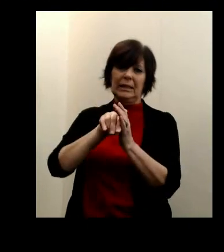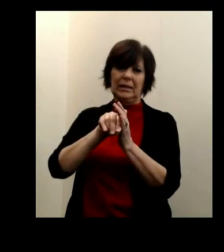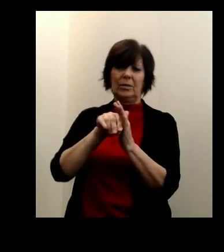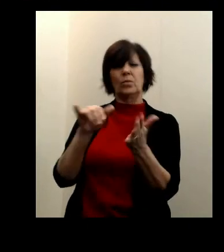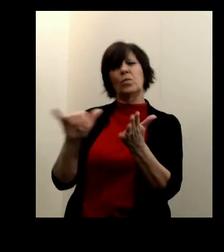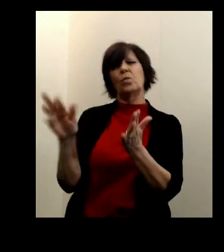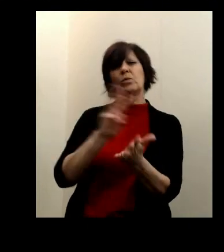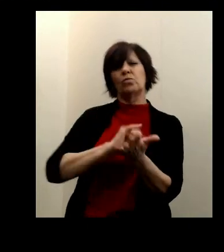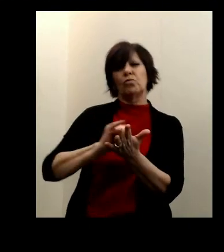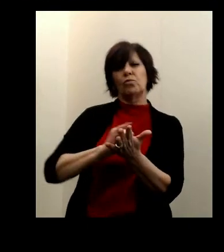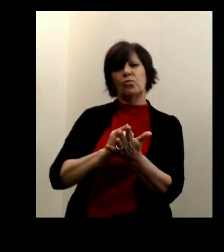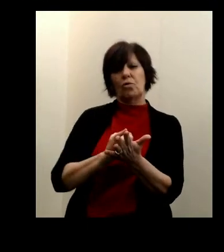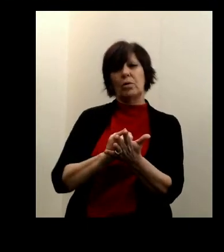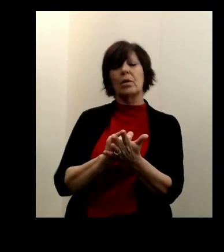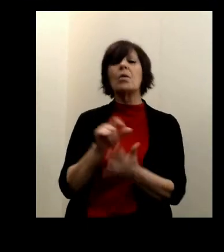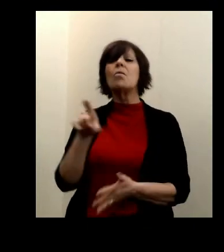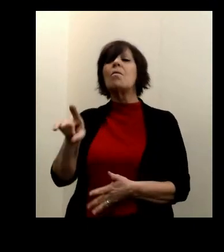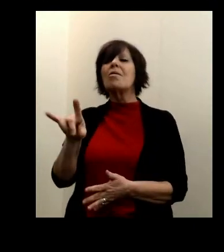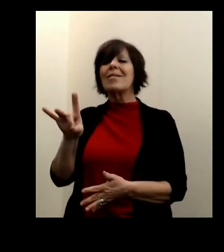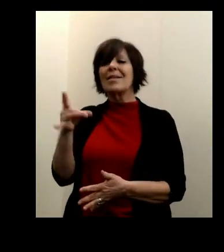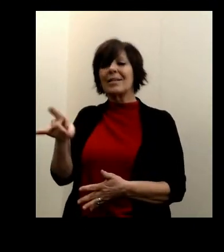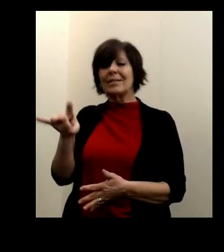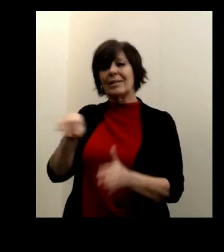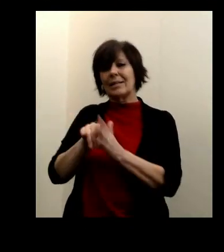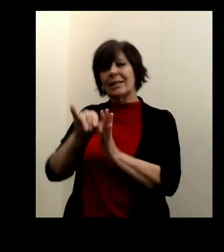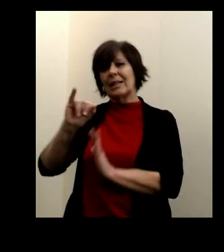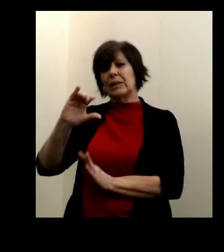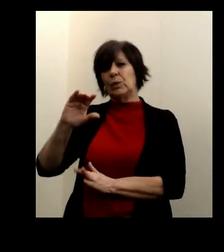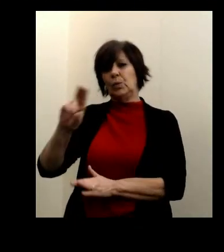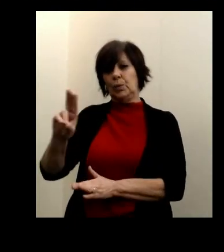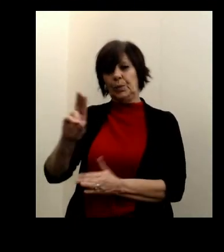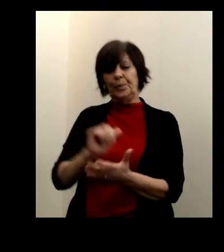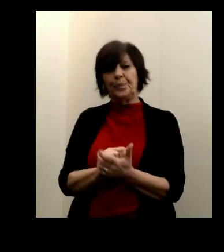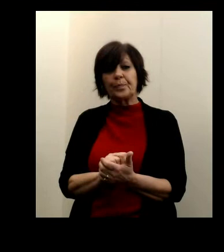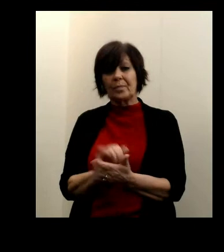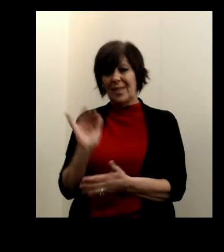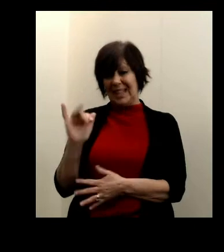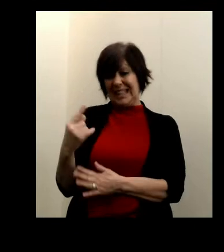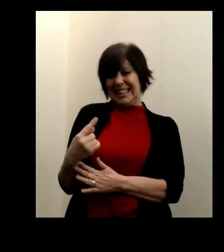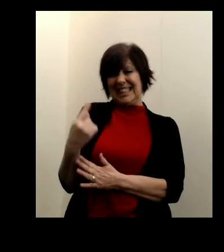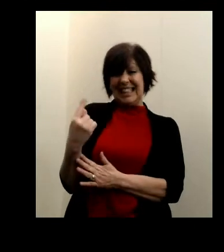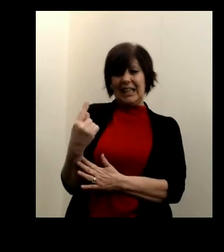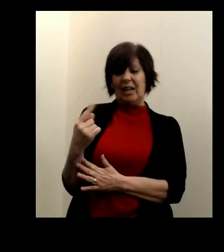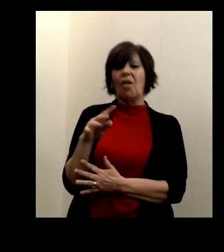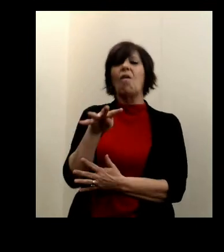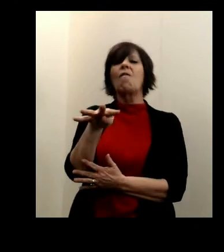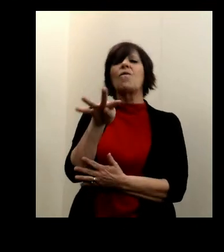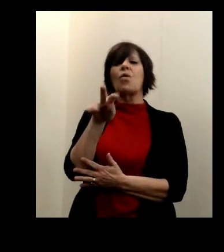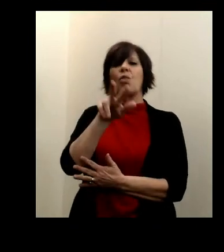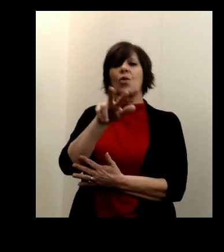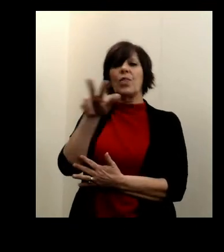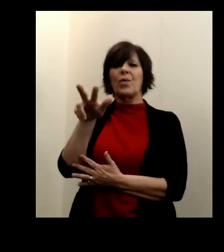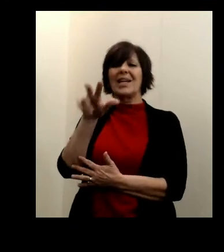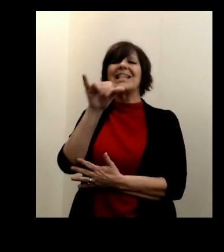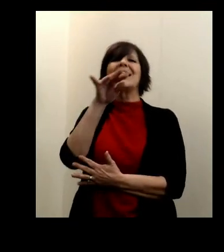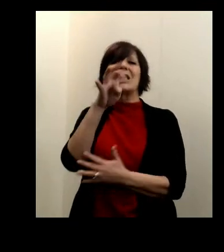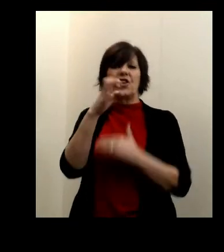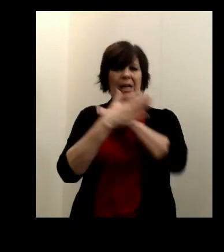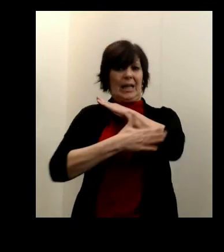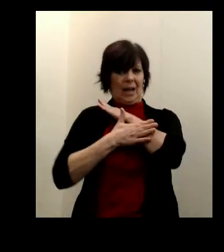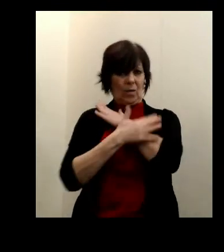hospitals, 118 of them in the ICU. And on that day, 433 patients were in Erie County